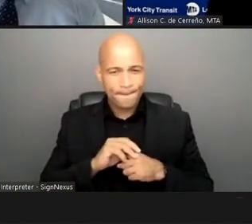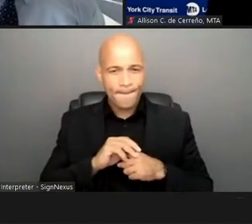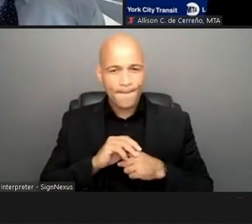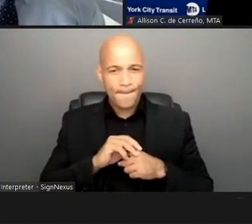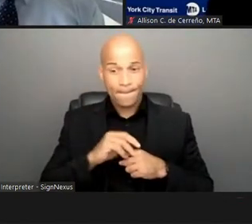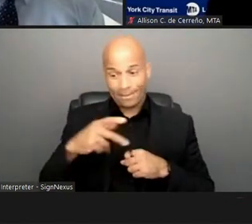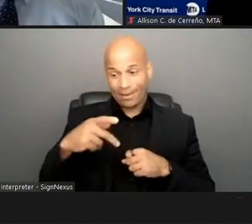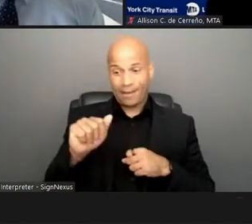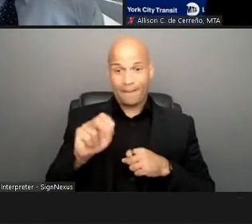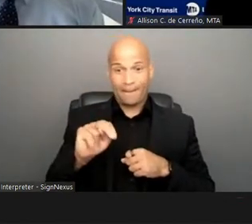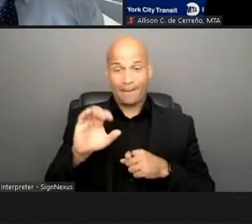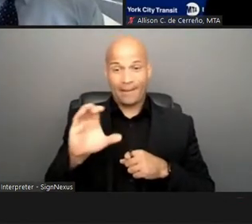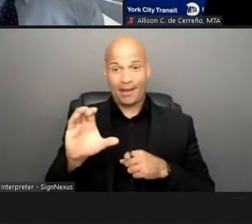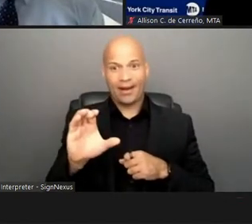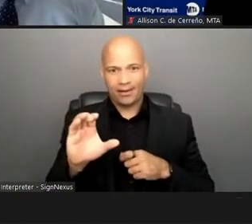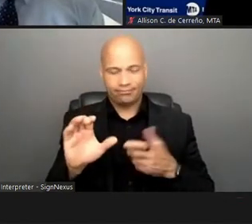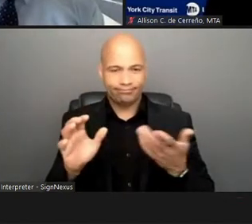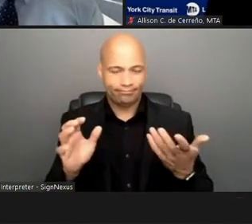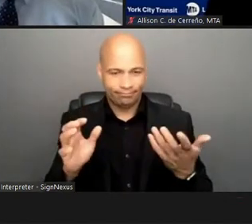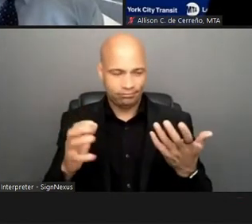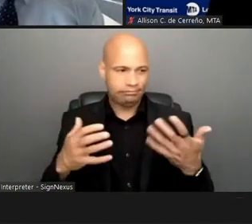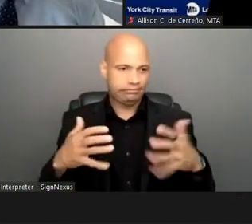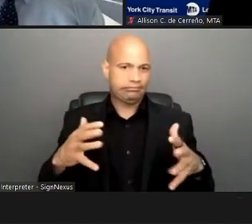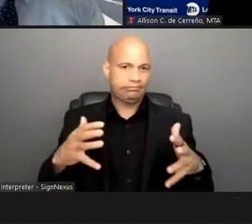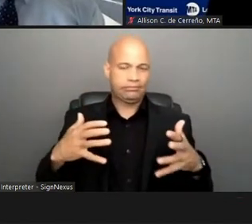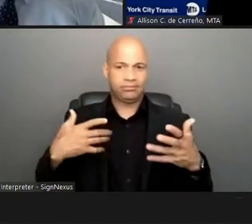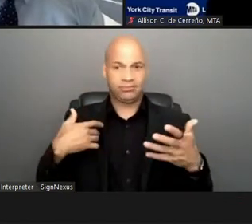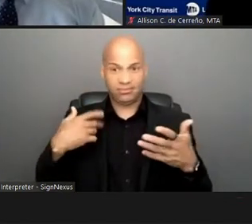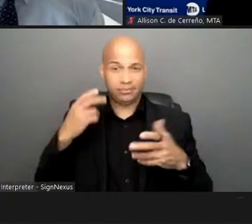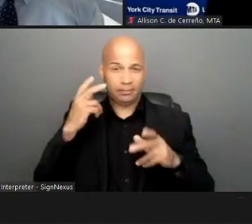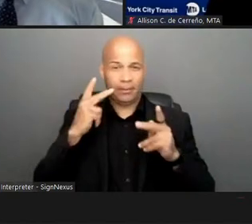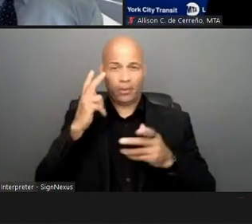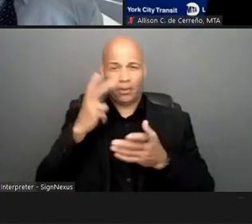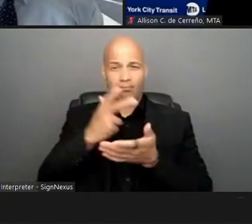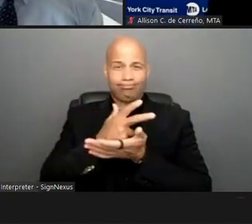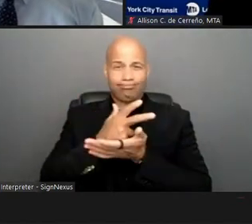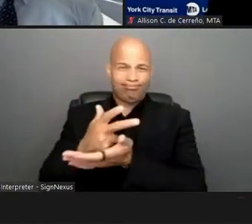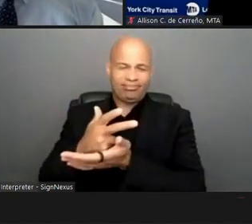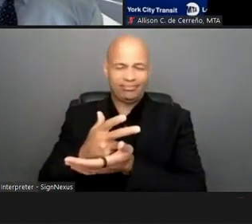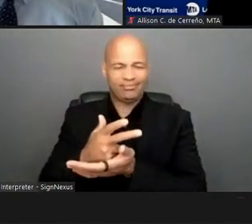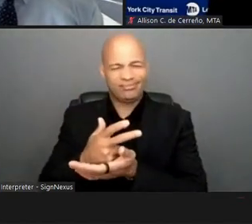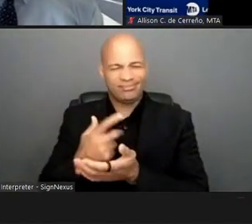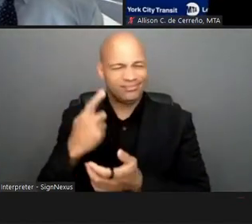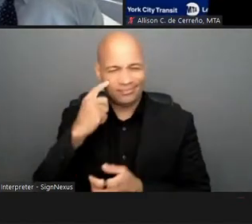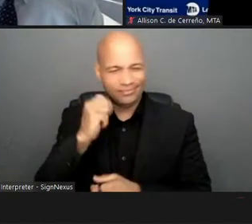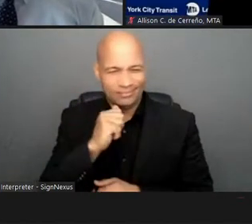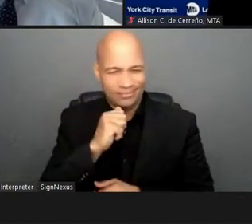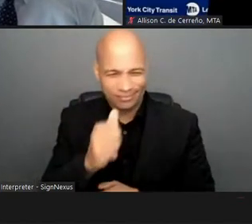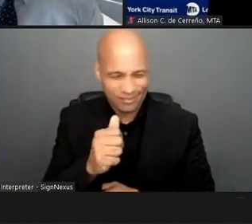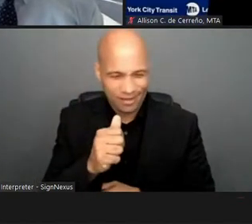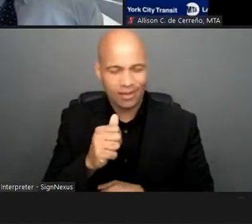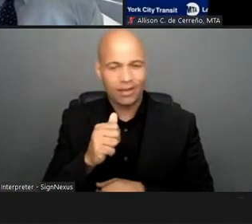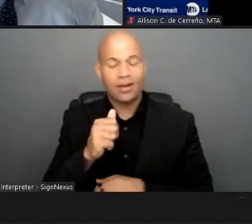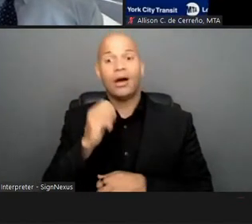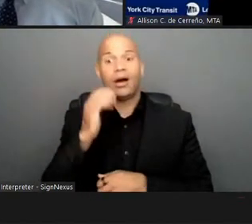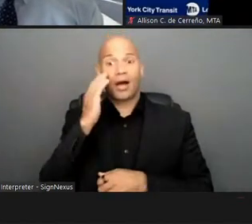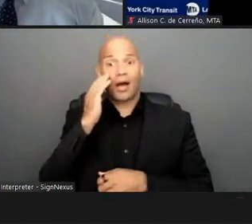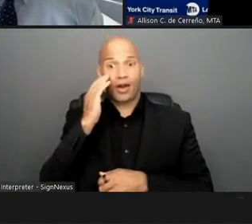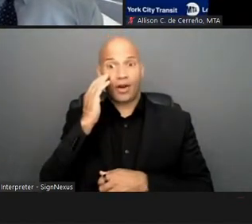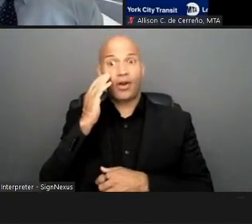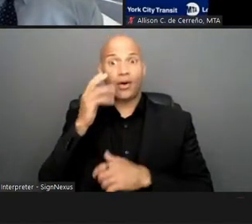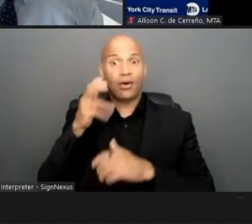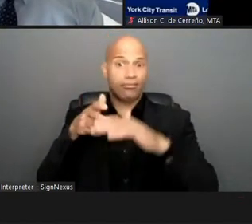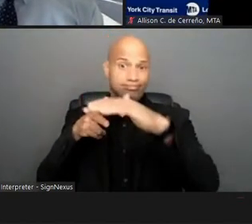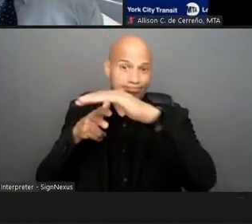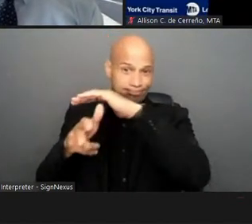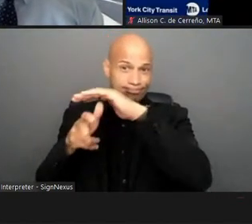Panic with uh of people will be parking in that area I don't think they will but I know that the bids are looking at the parking garages I know